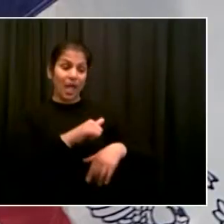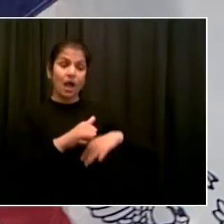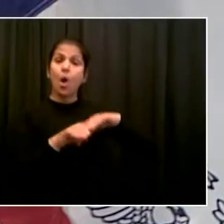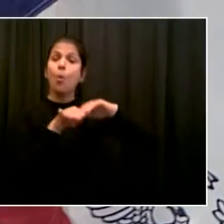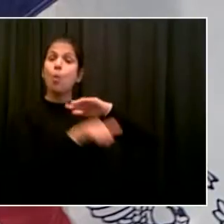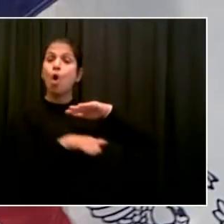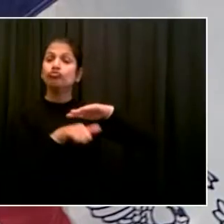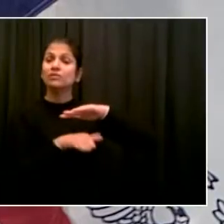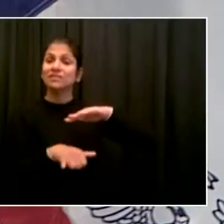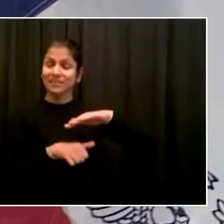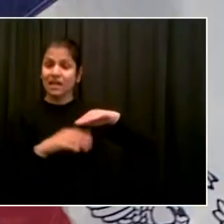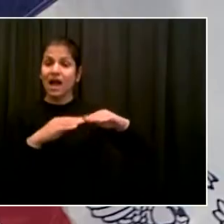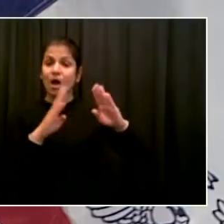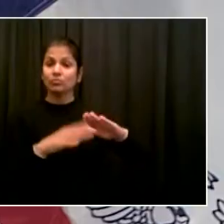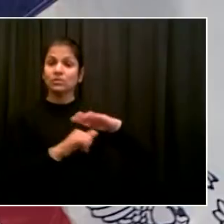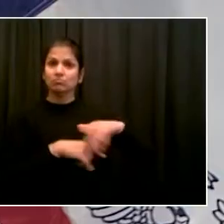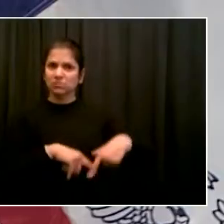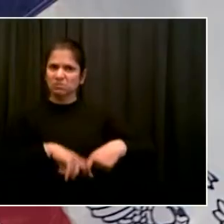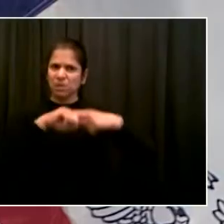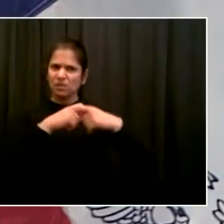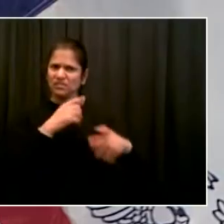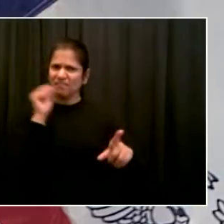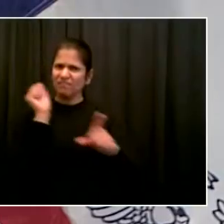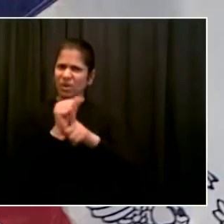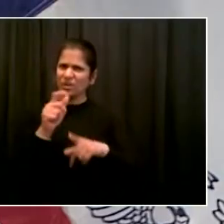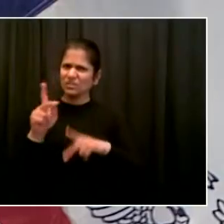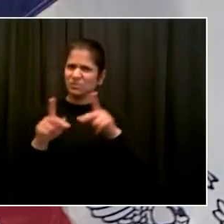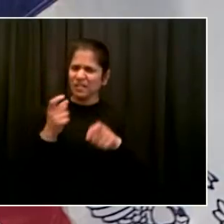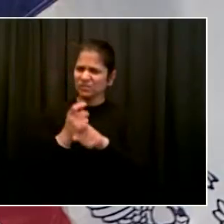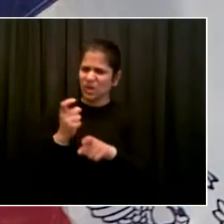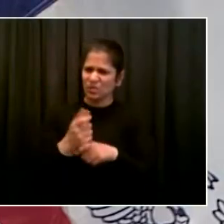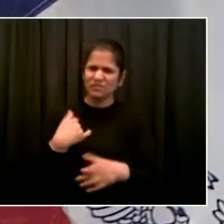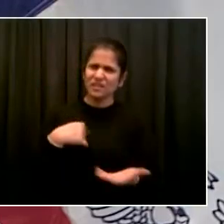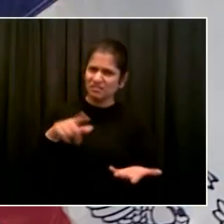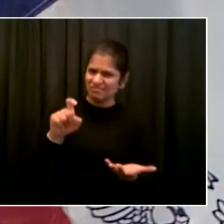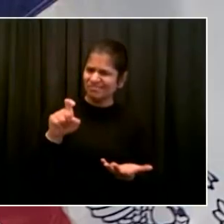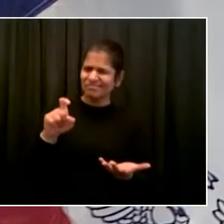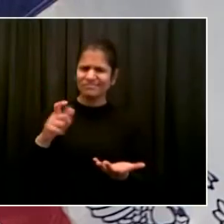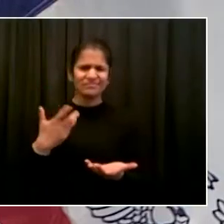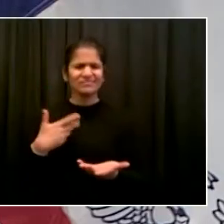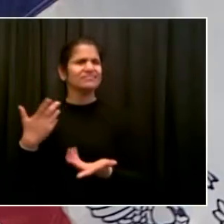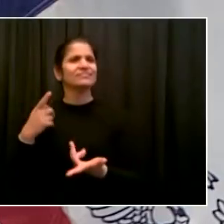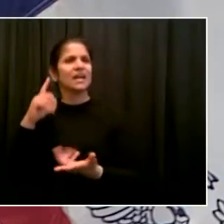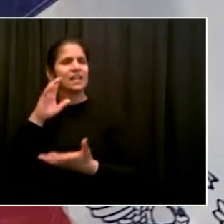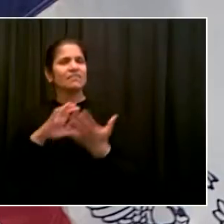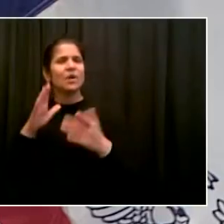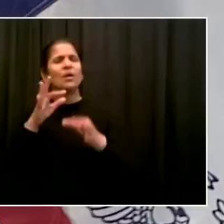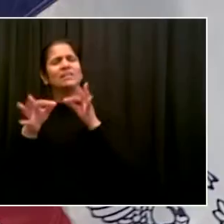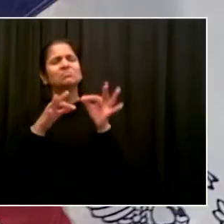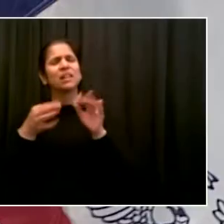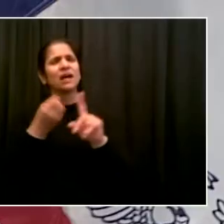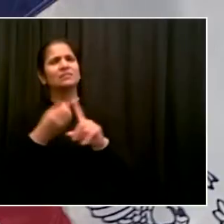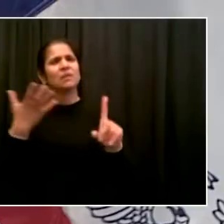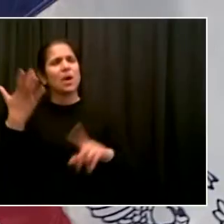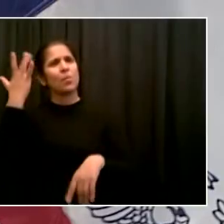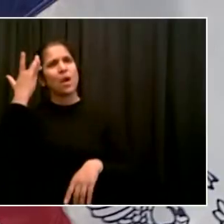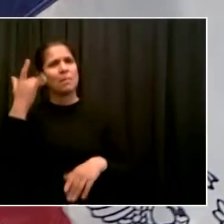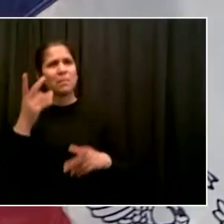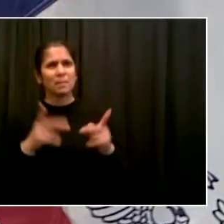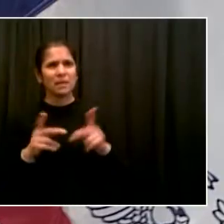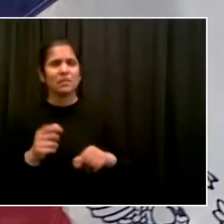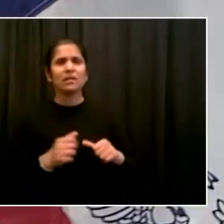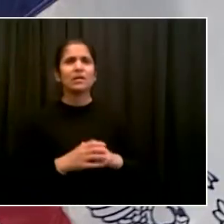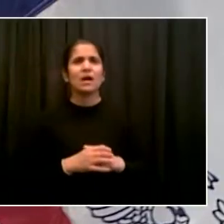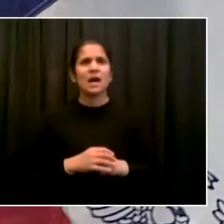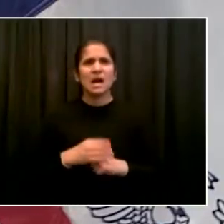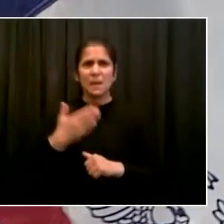City residents and needs to be reconsidered. Will you just elaborate on why it could be harmful to the residents